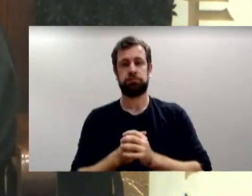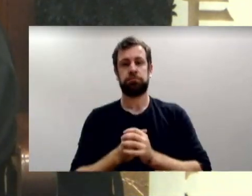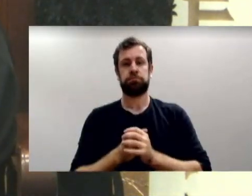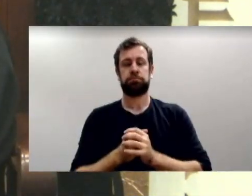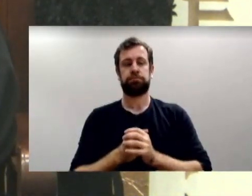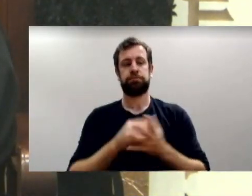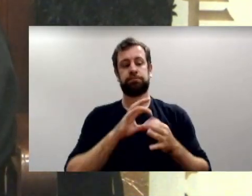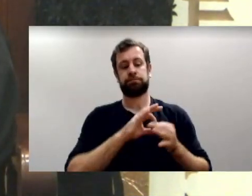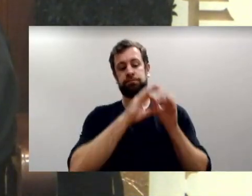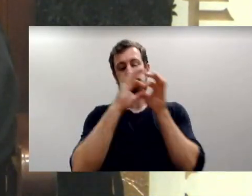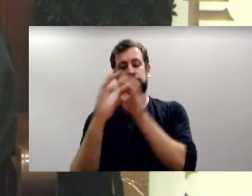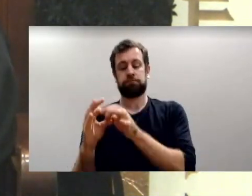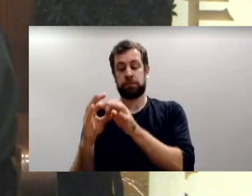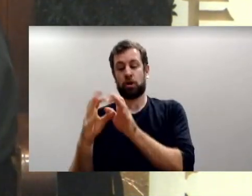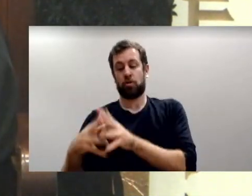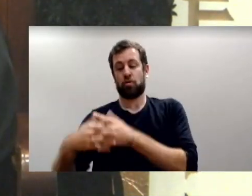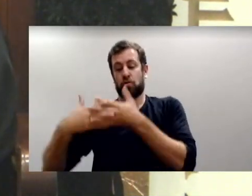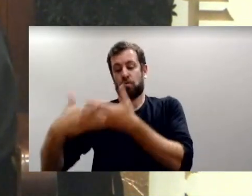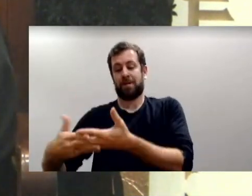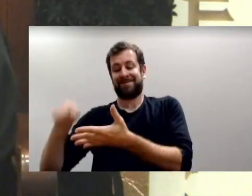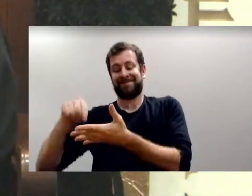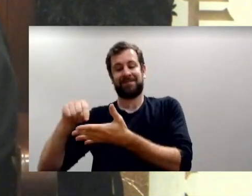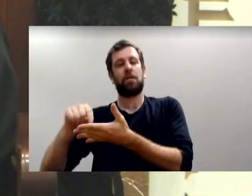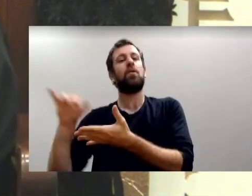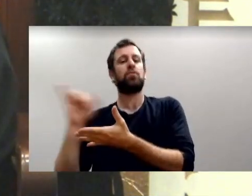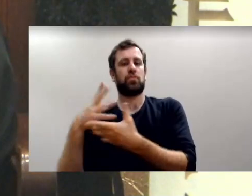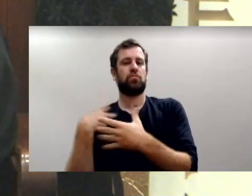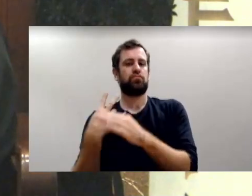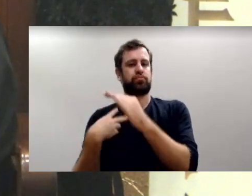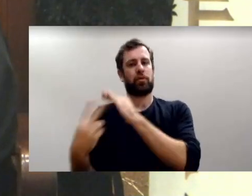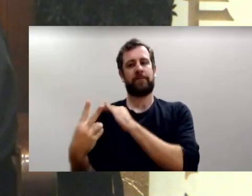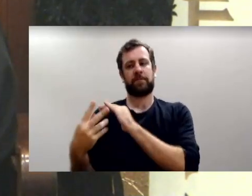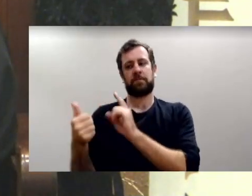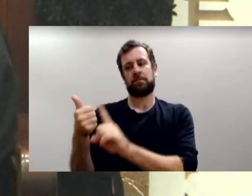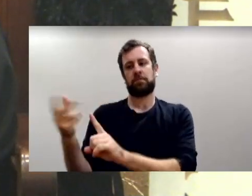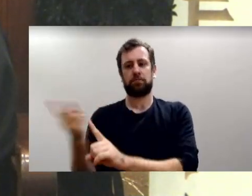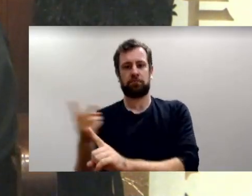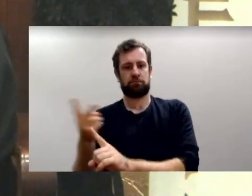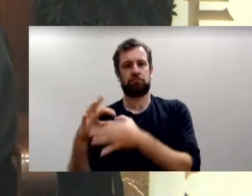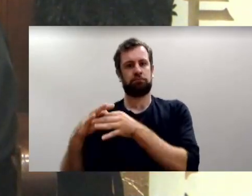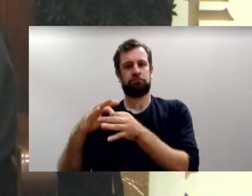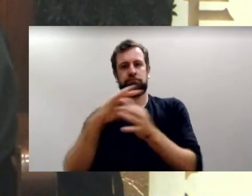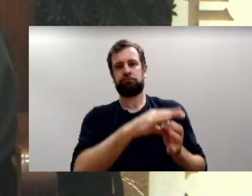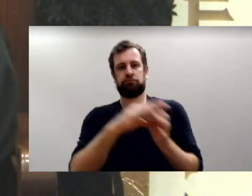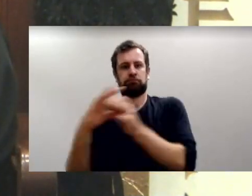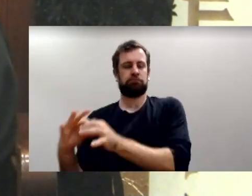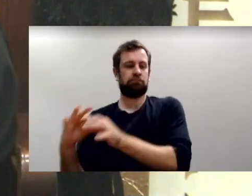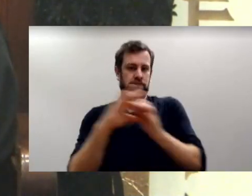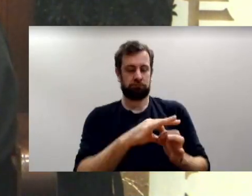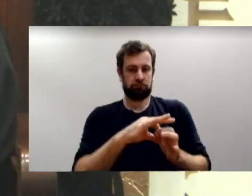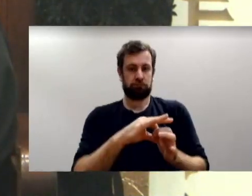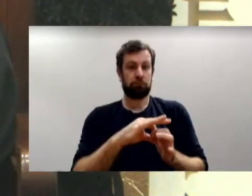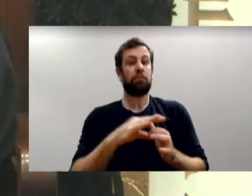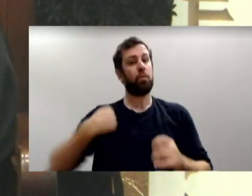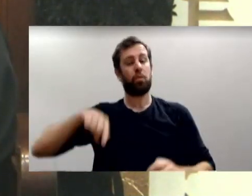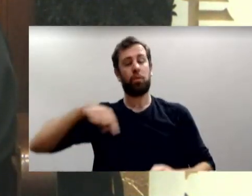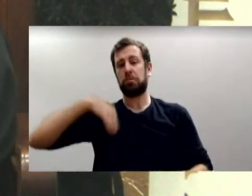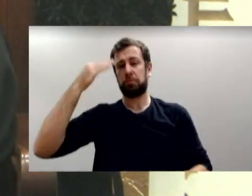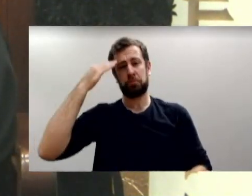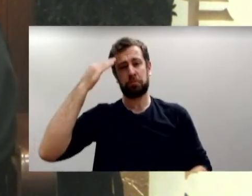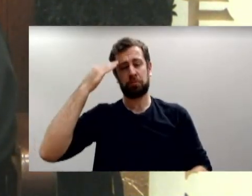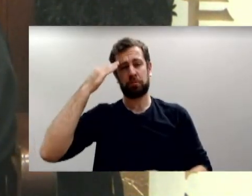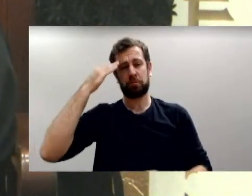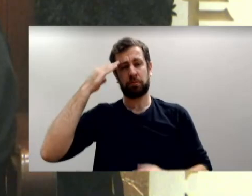connection between the Qur'an and the Prophet of Islam. We know that as far as the